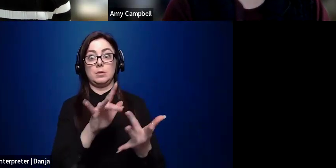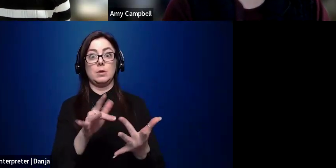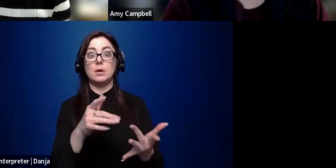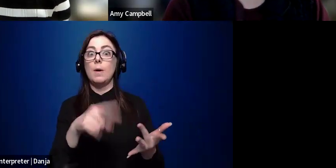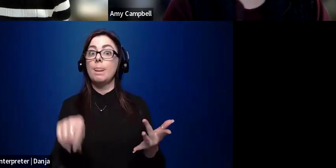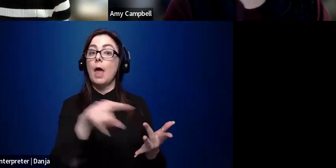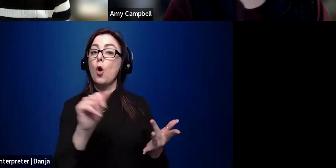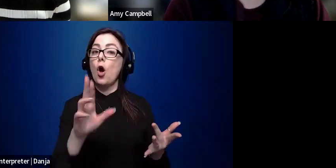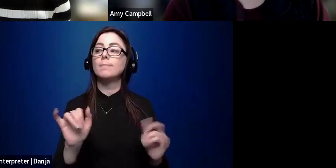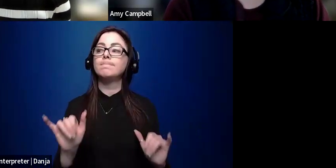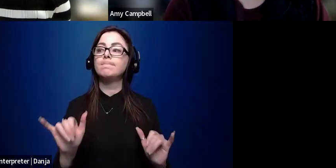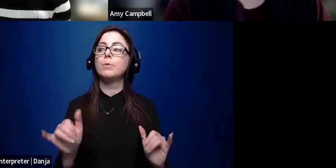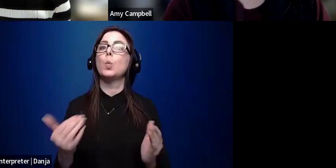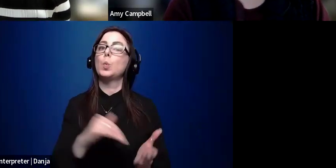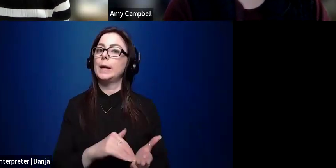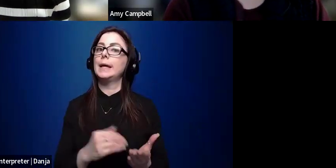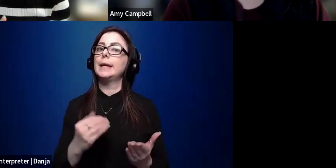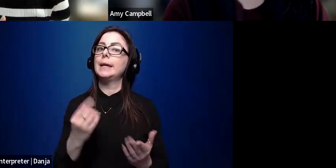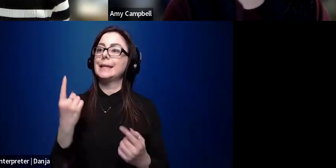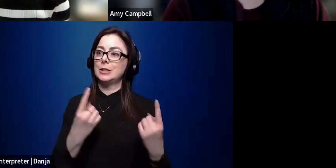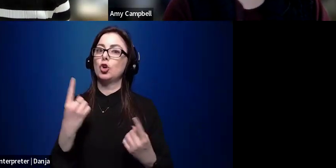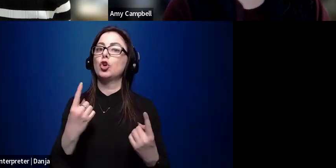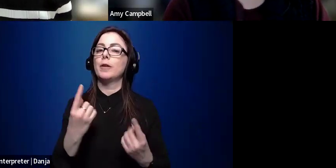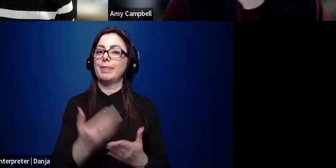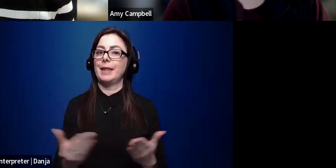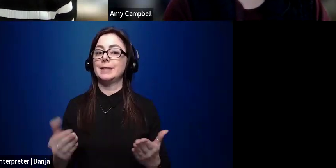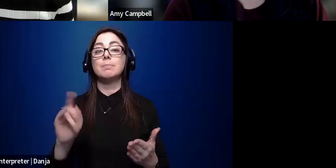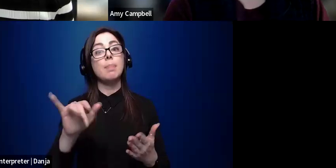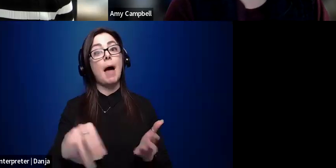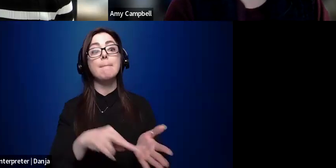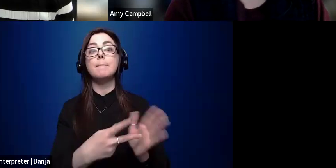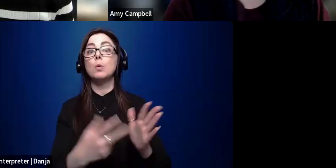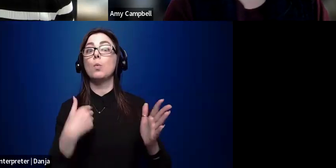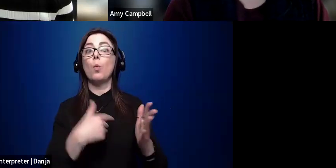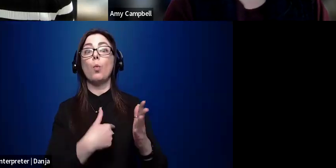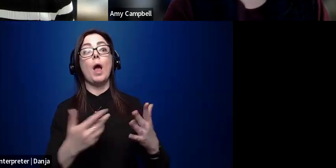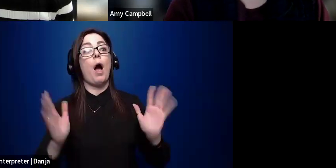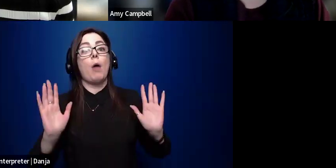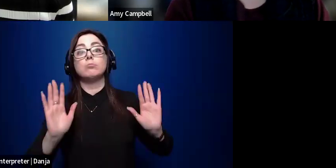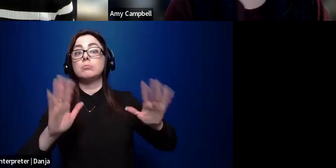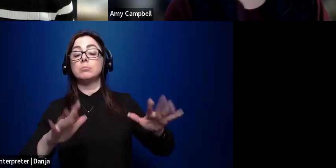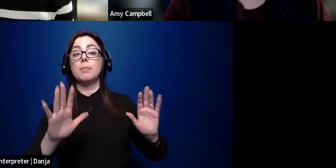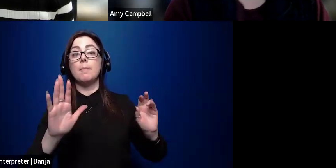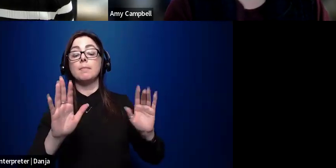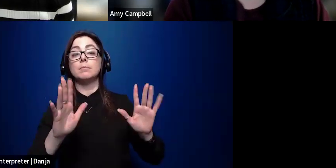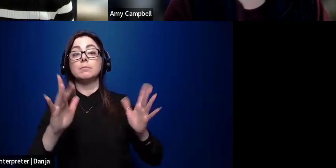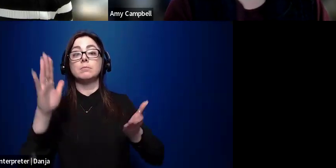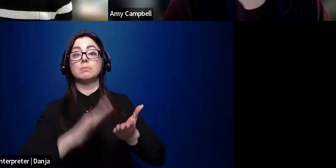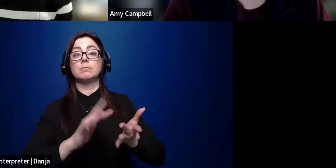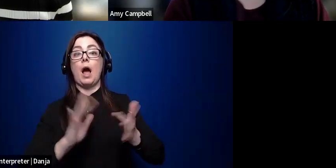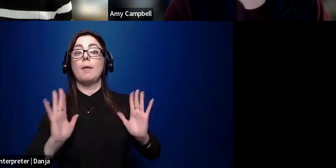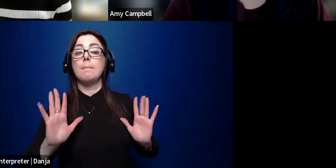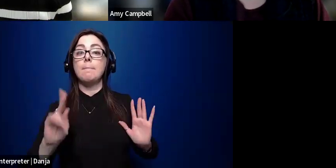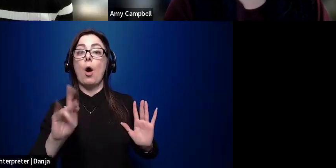rethinking things. So that's good, but that doesn't mean we can back off. So you can phone, email, set